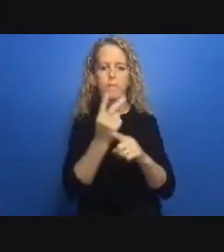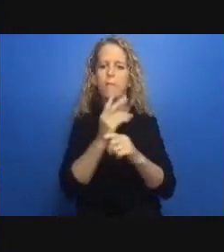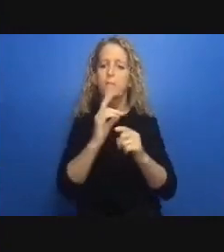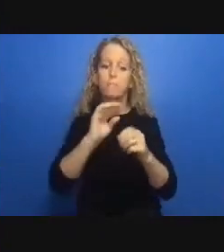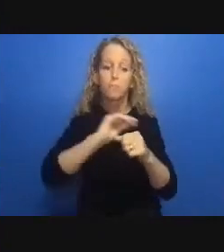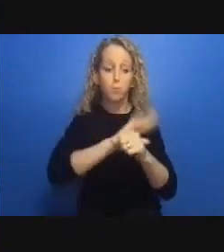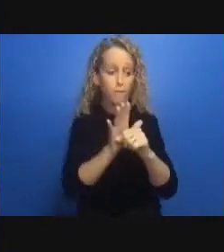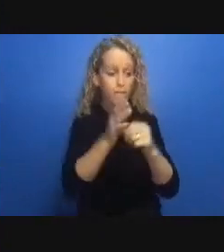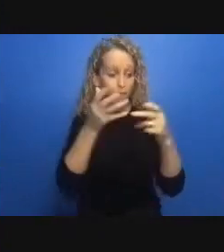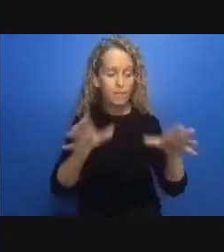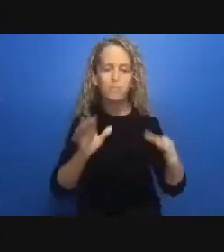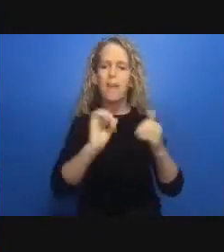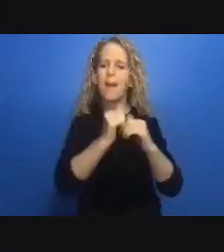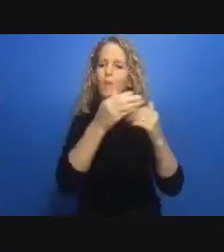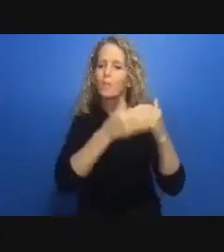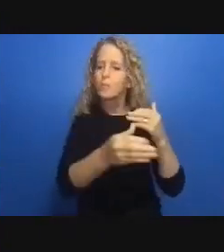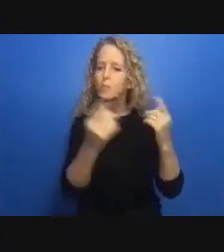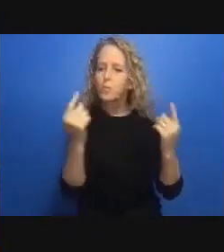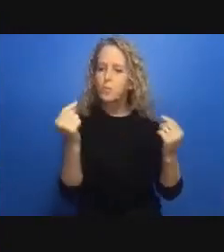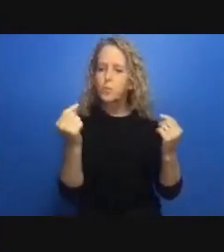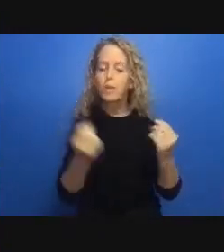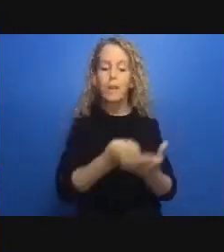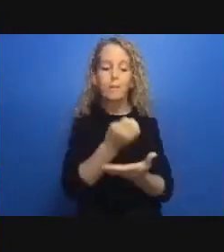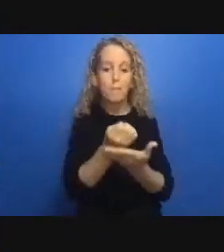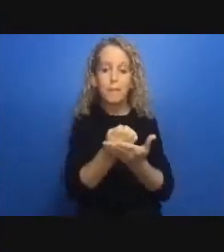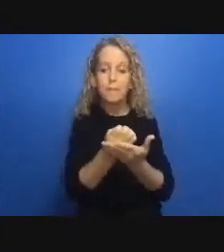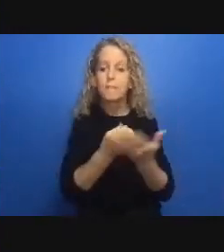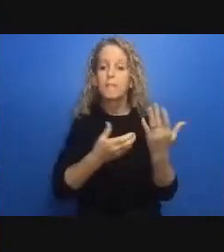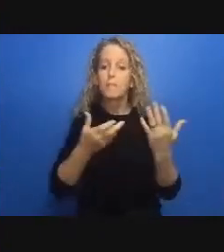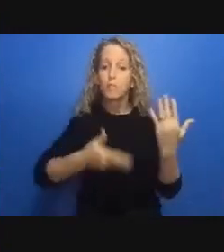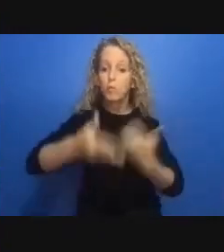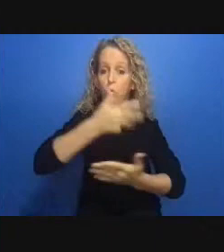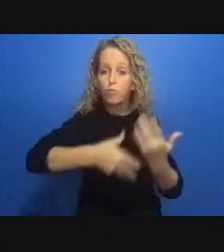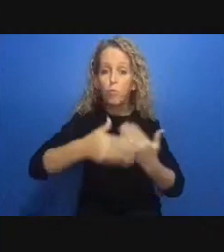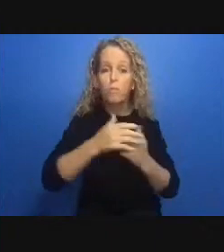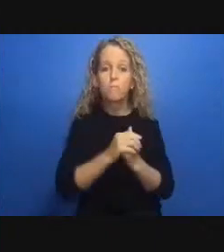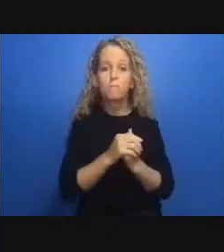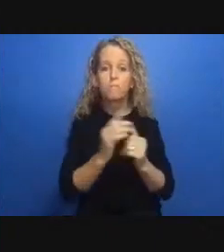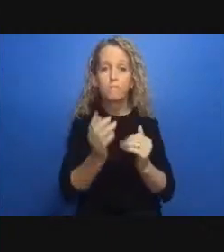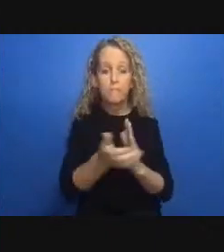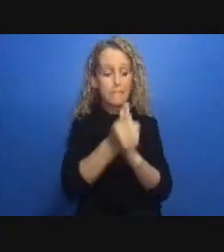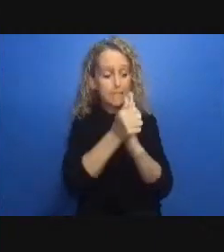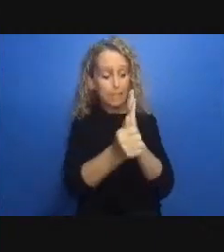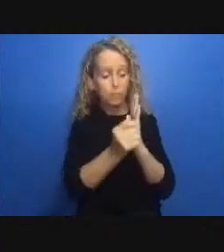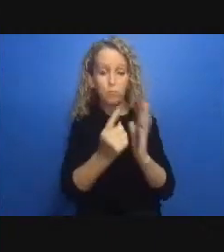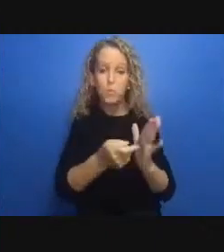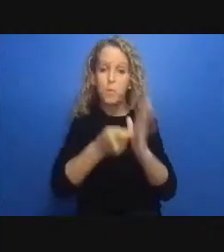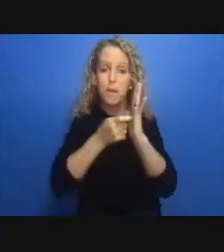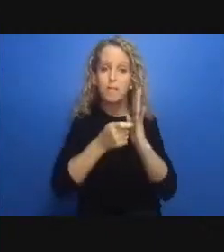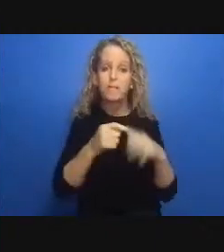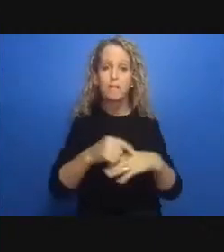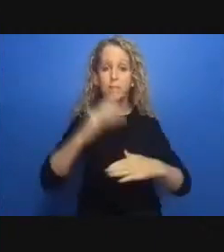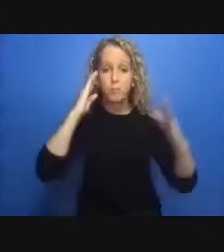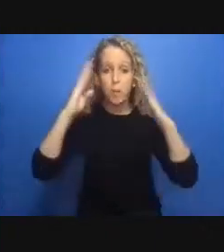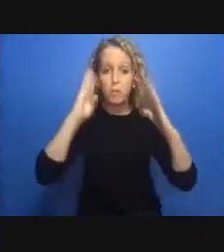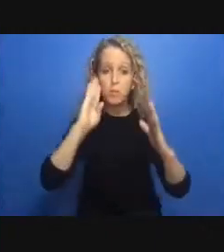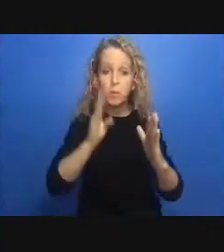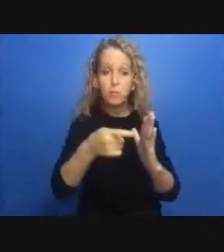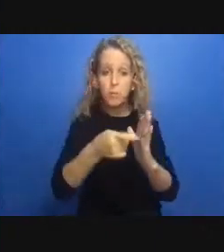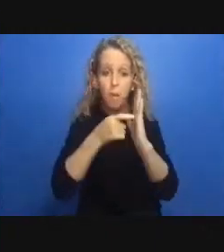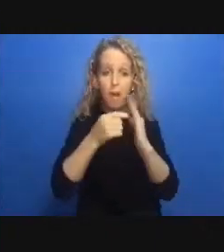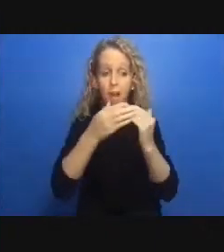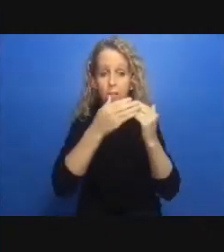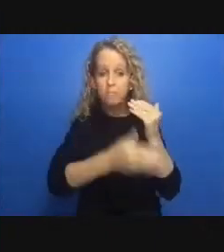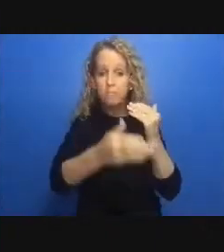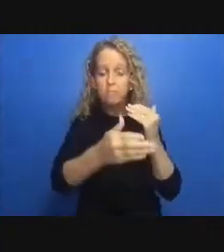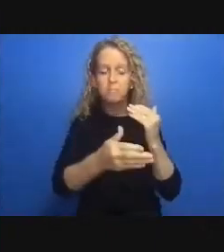everybody's looking at economic rebuilding, social rebuilding, what kind of skills are we going to need? What kind of knowledge are we going to need going forward? And that's going to be some of the